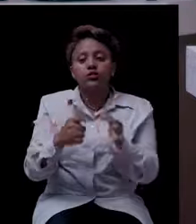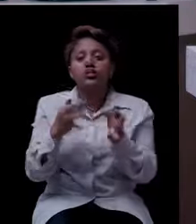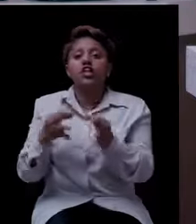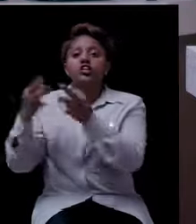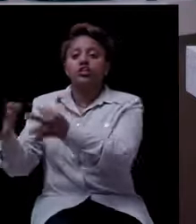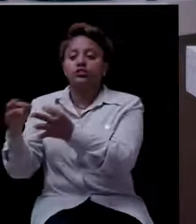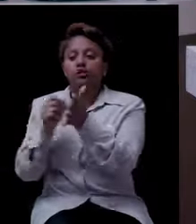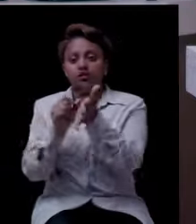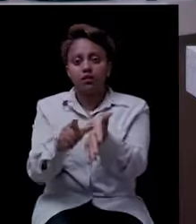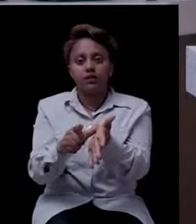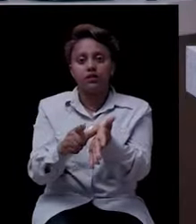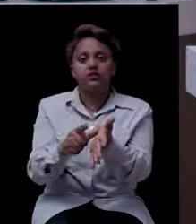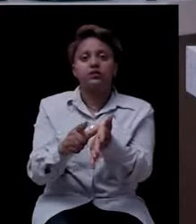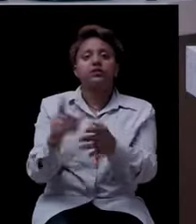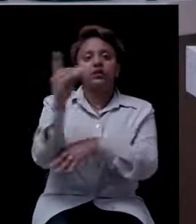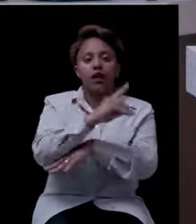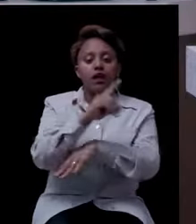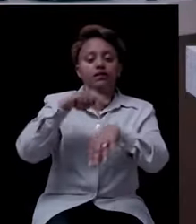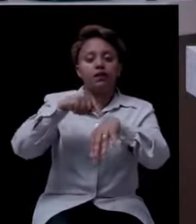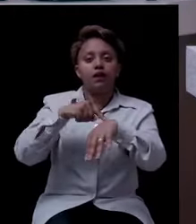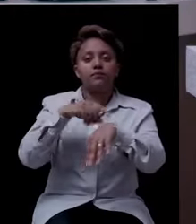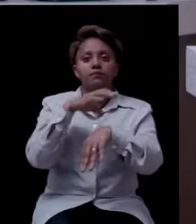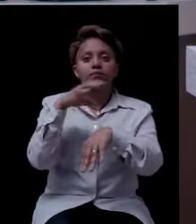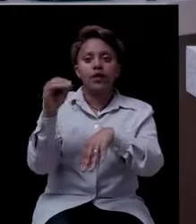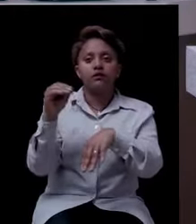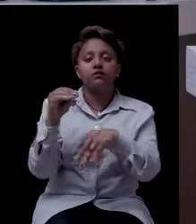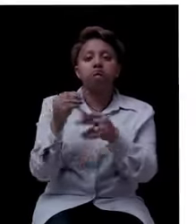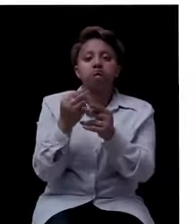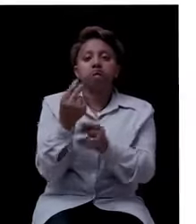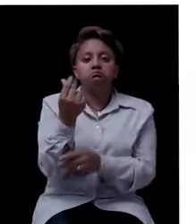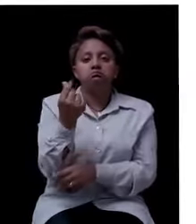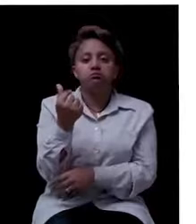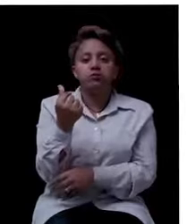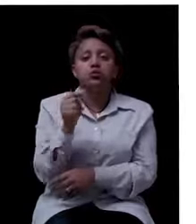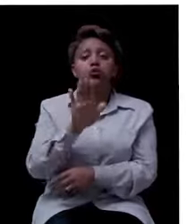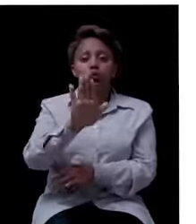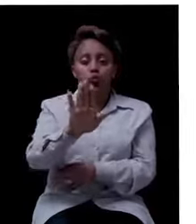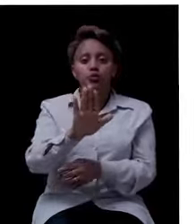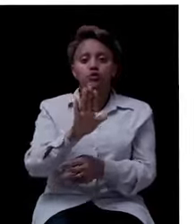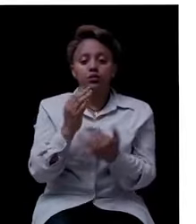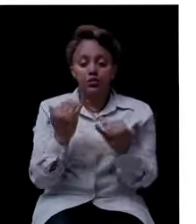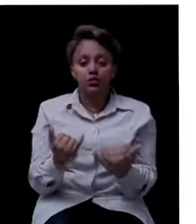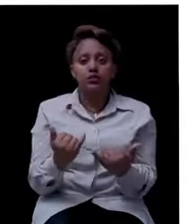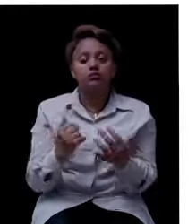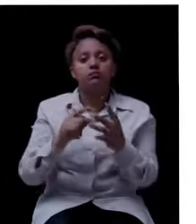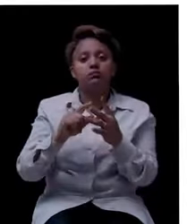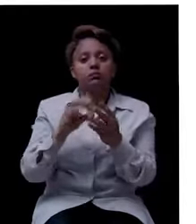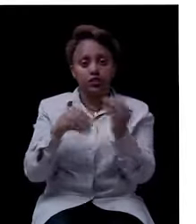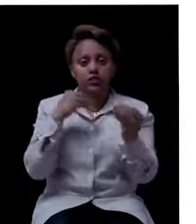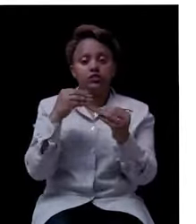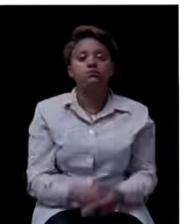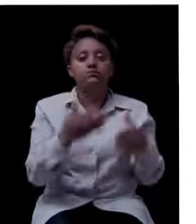parts. Blocks are information about transaction. Example, the date, time, and dollar amount